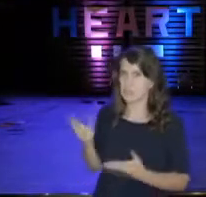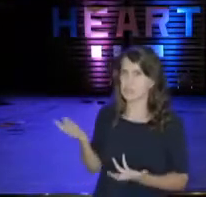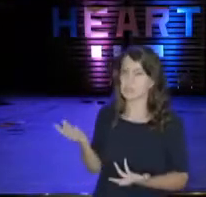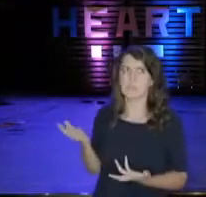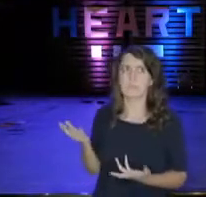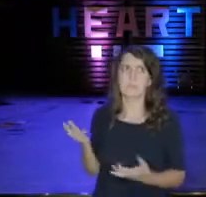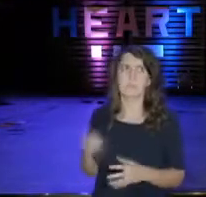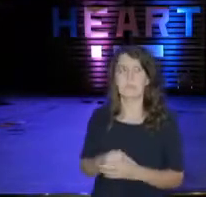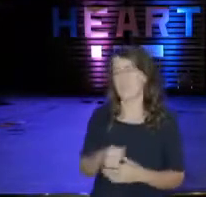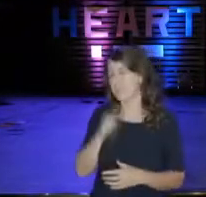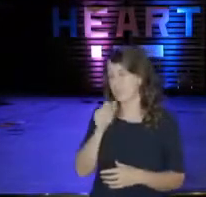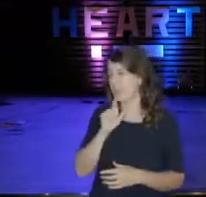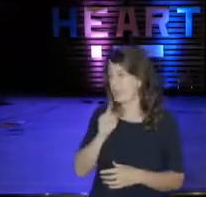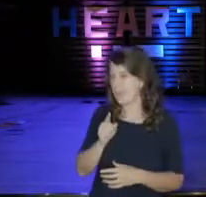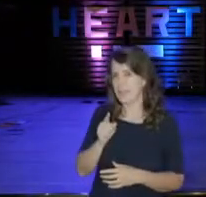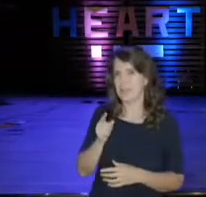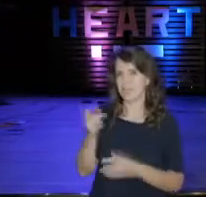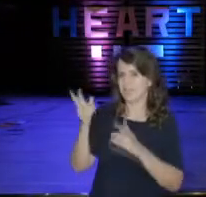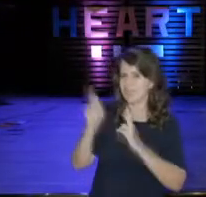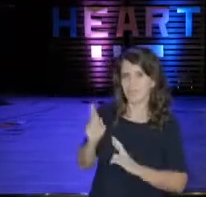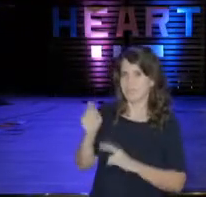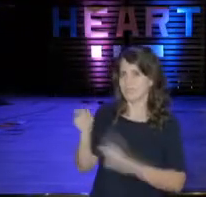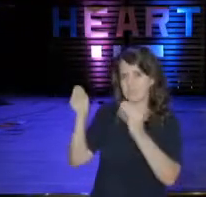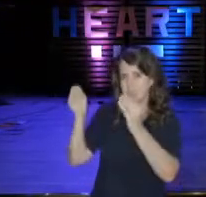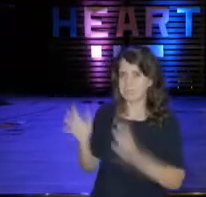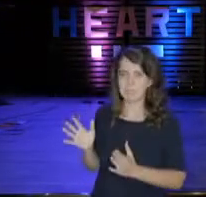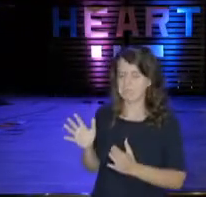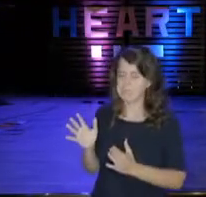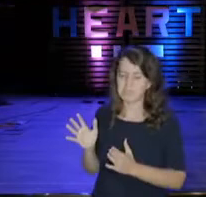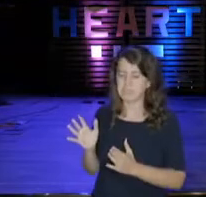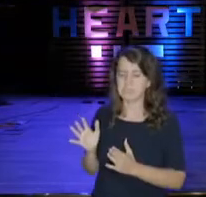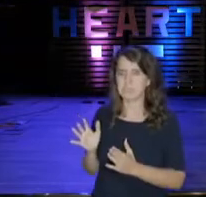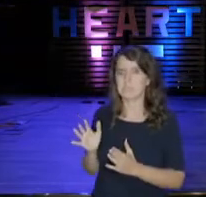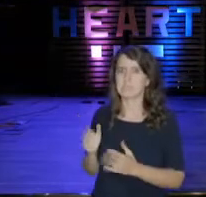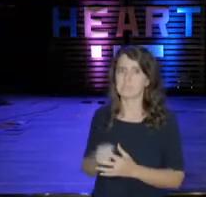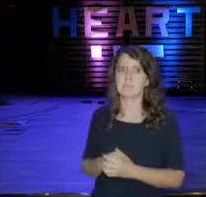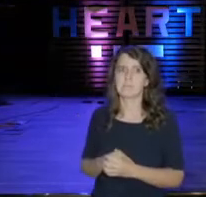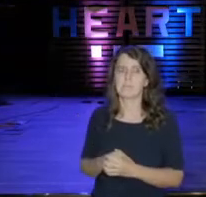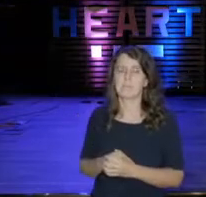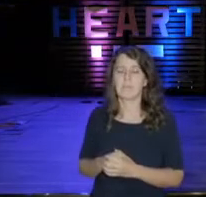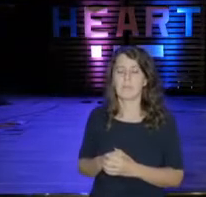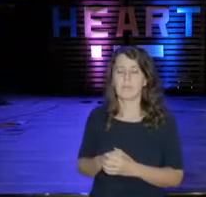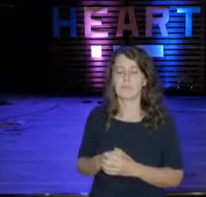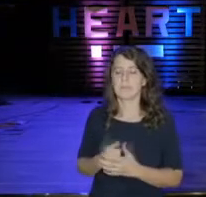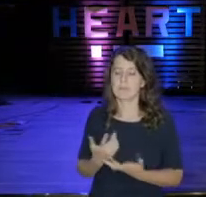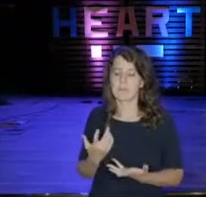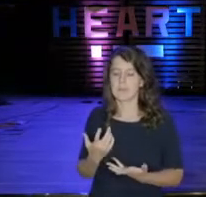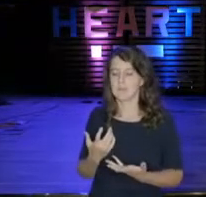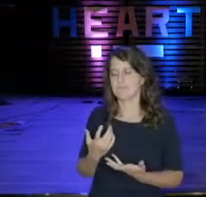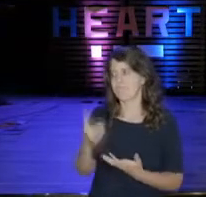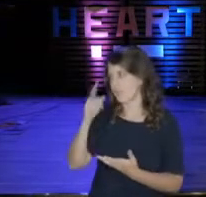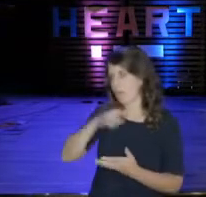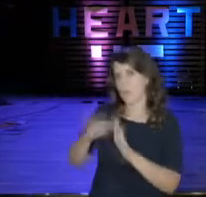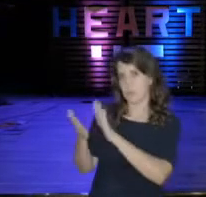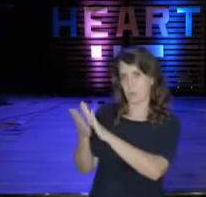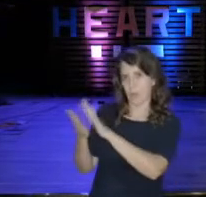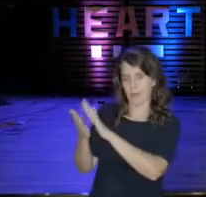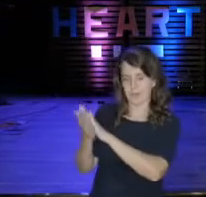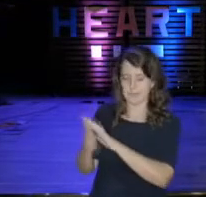didn't think he was a teacher. They didn't think he was. They're trying to discredit him. This is like false praise.